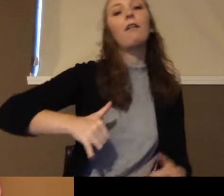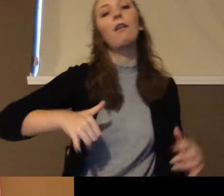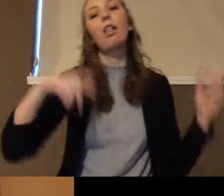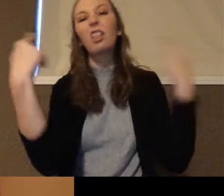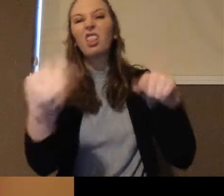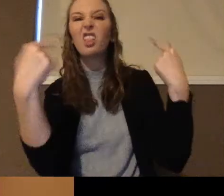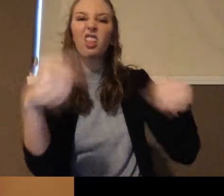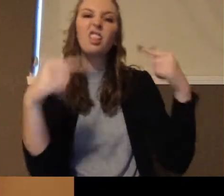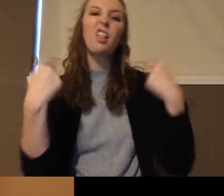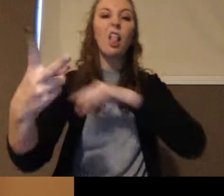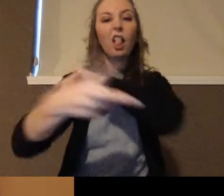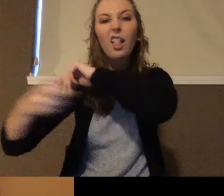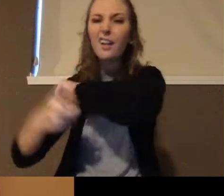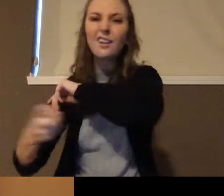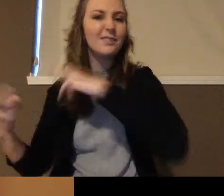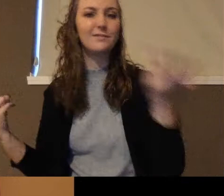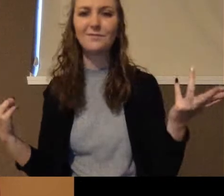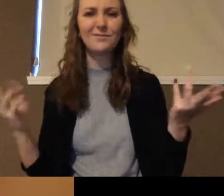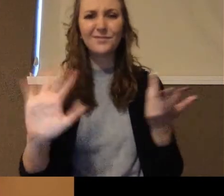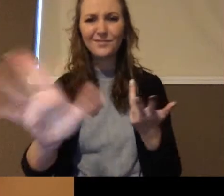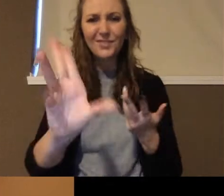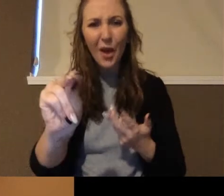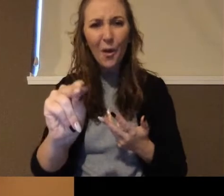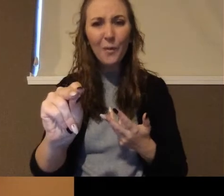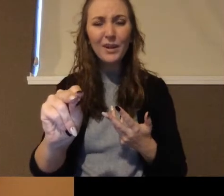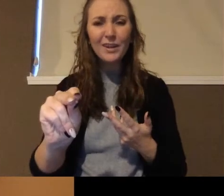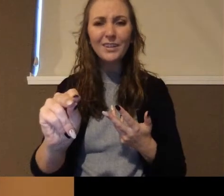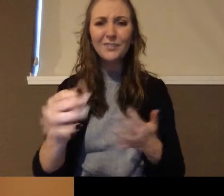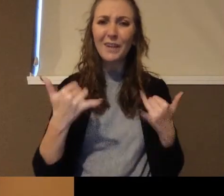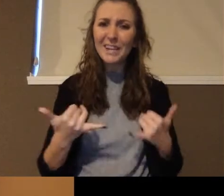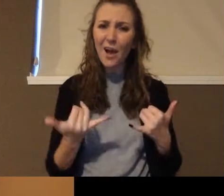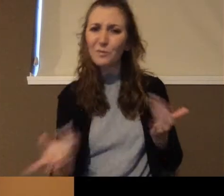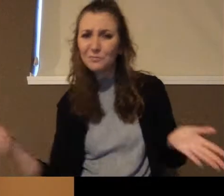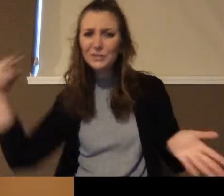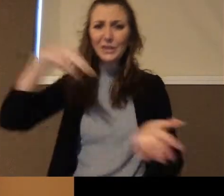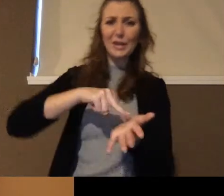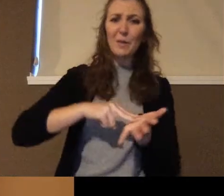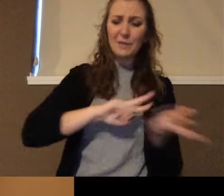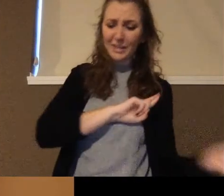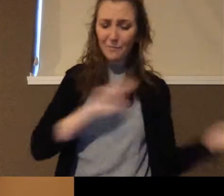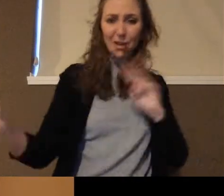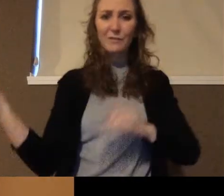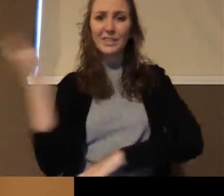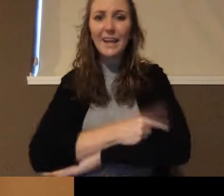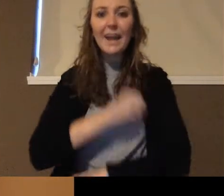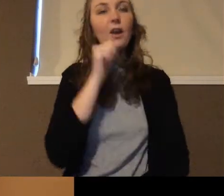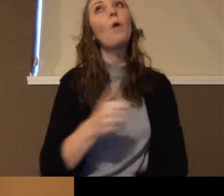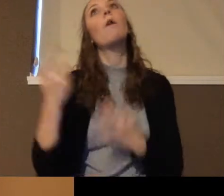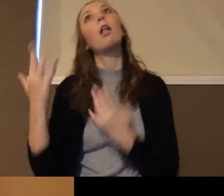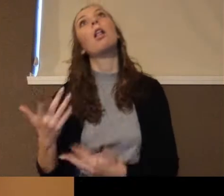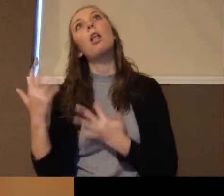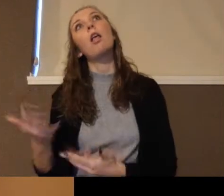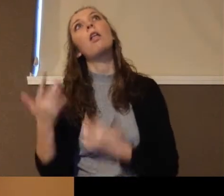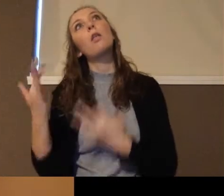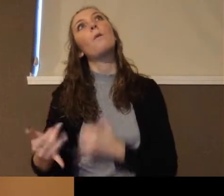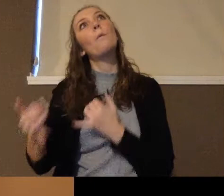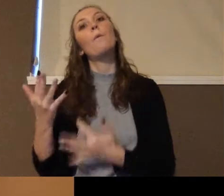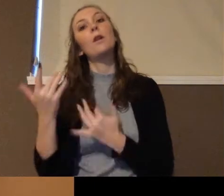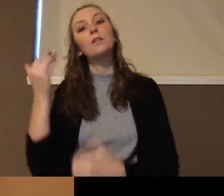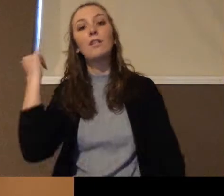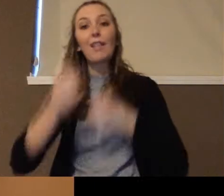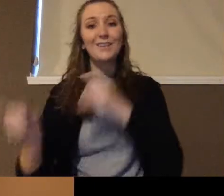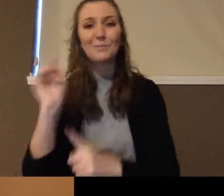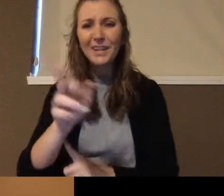and drunkenness, in bickering and grabbing everything in sight. Get out of bed and get dressed. Don't loiter and